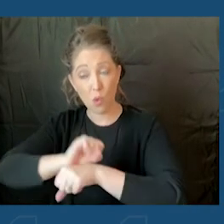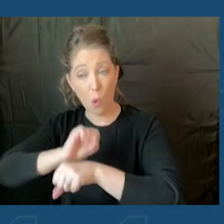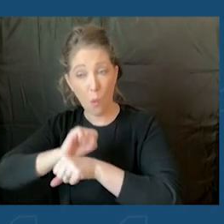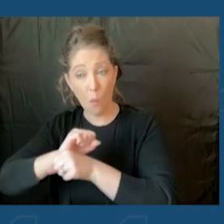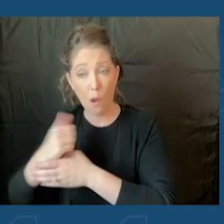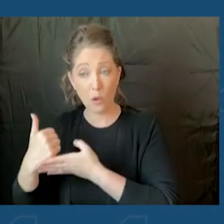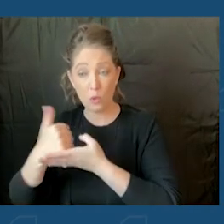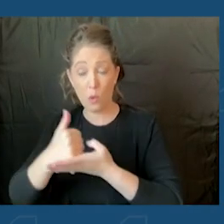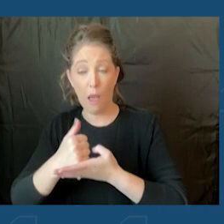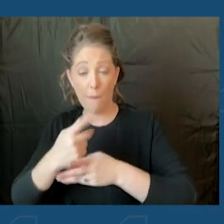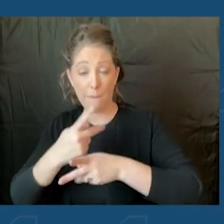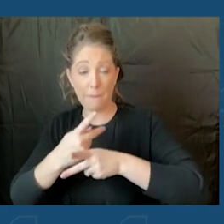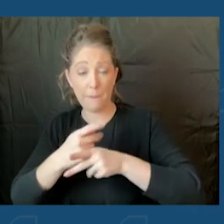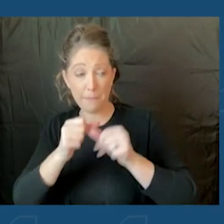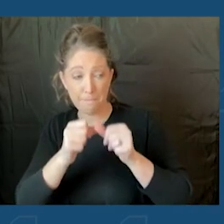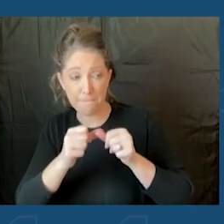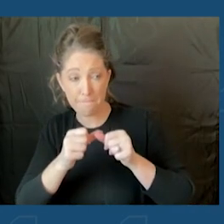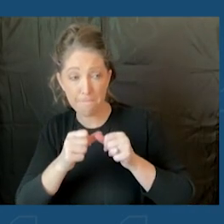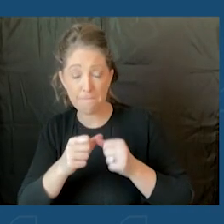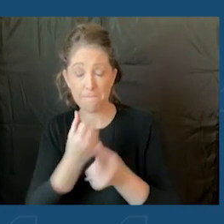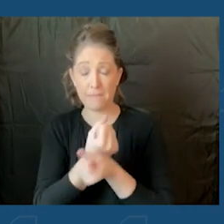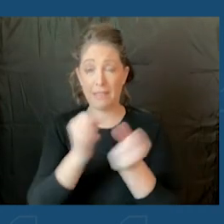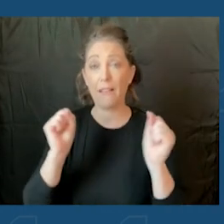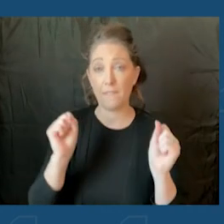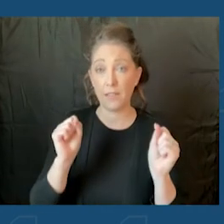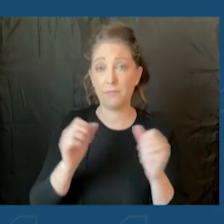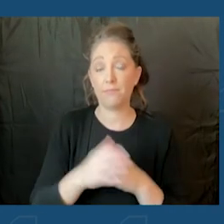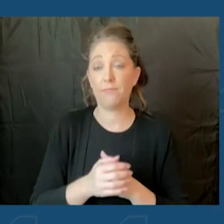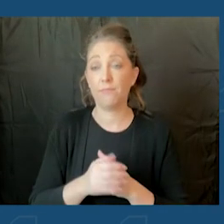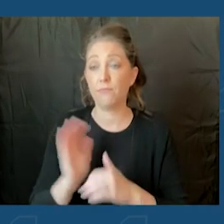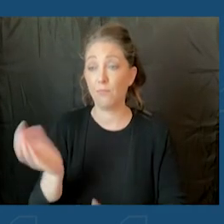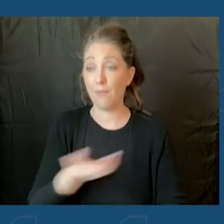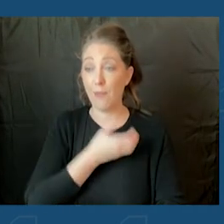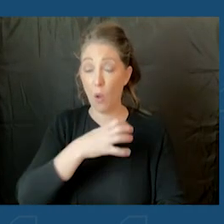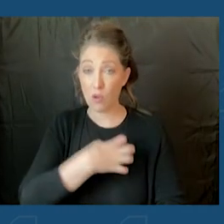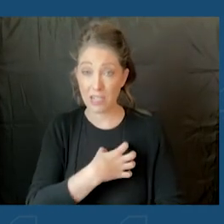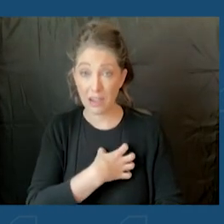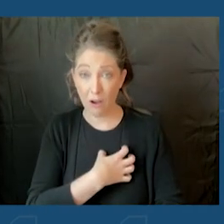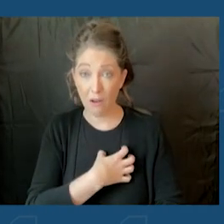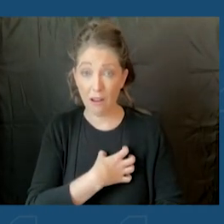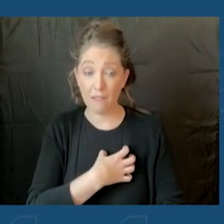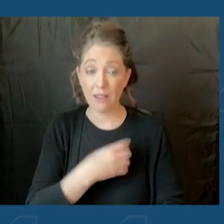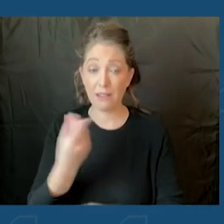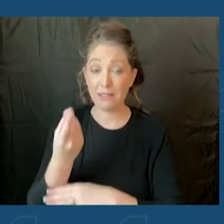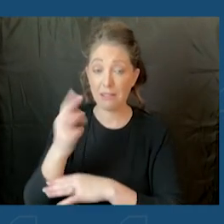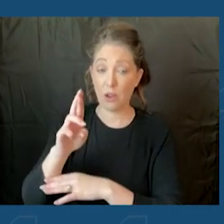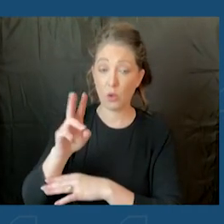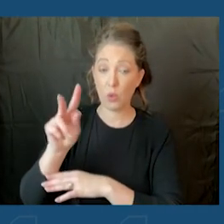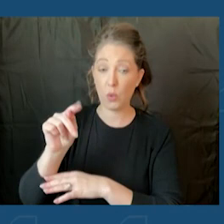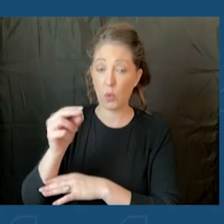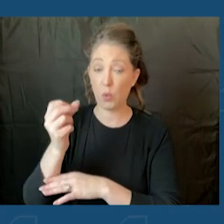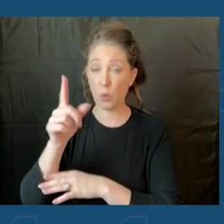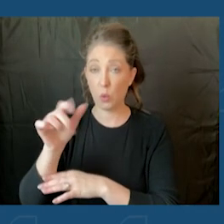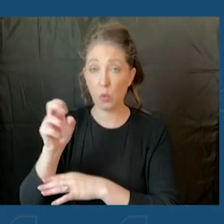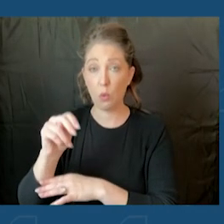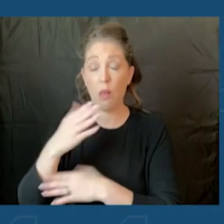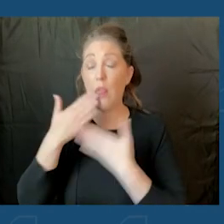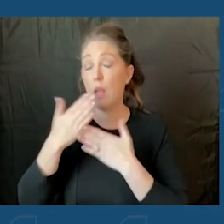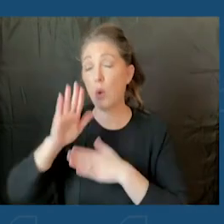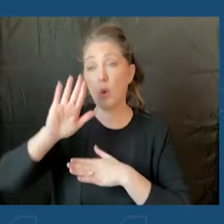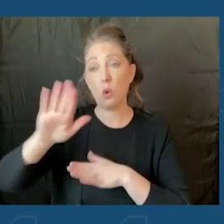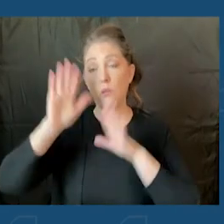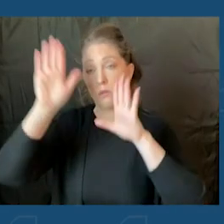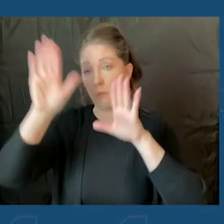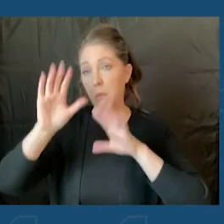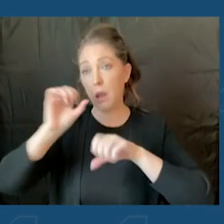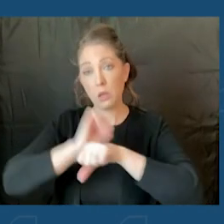Commissioner. To our Sheriff, Errol Toulon. Dr. Toulon, thank you very much for the great work that you do and your team